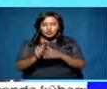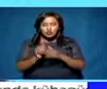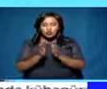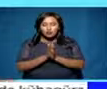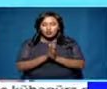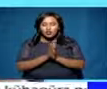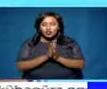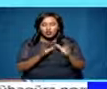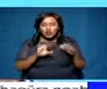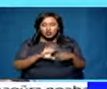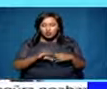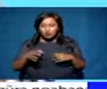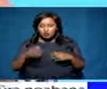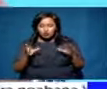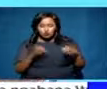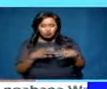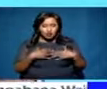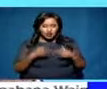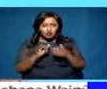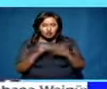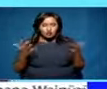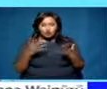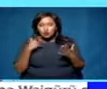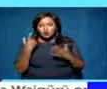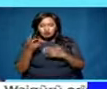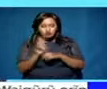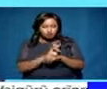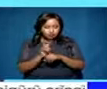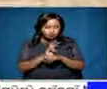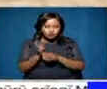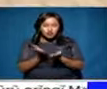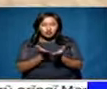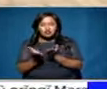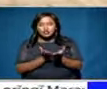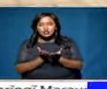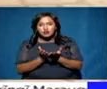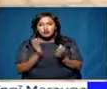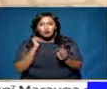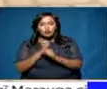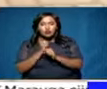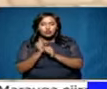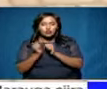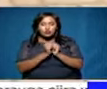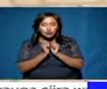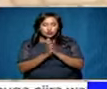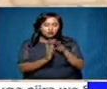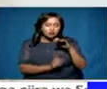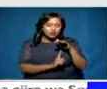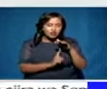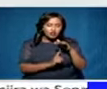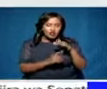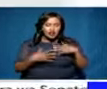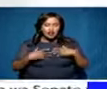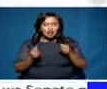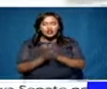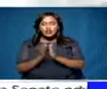departments of health, and those are the people who offer, you know, monitoring and evaluation services for these teams. Unyitaniru wa ministry ya ugima wa mwiri na adhirikari shia